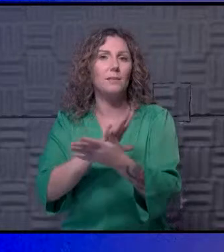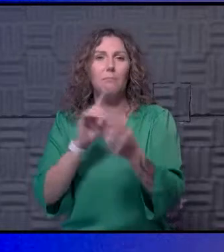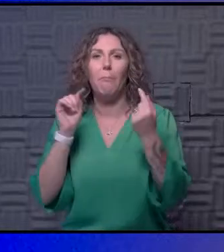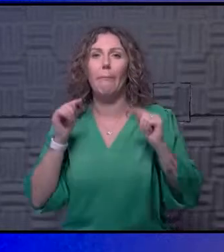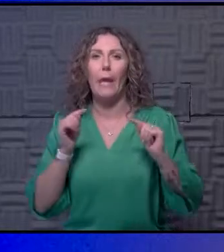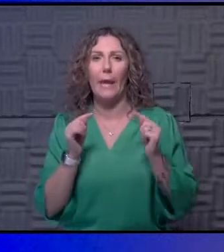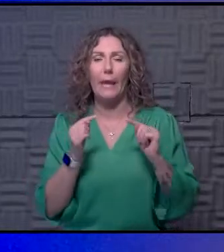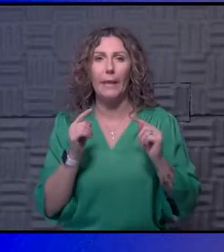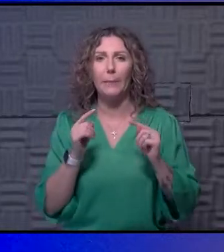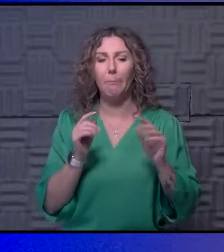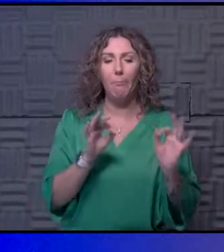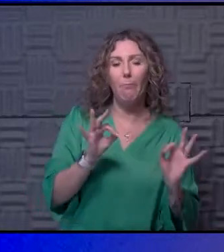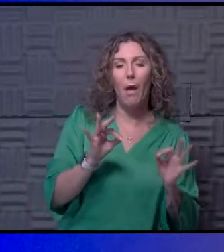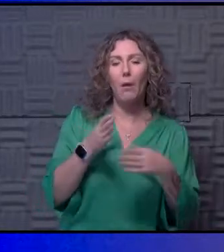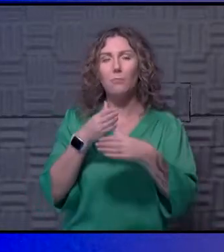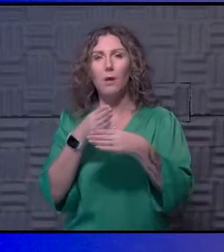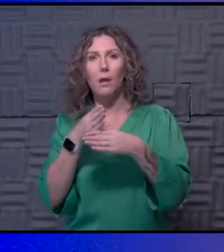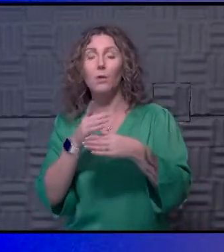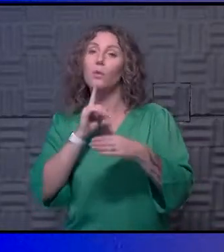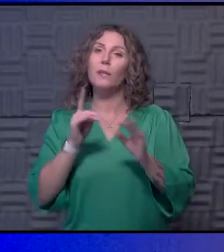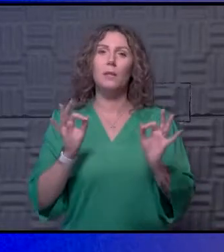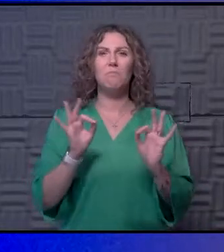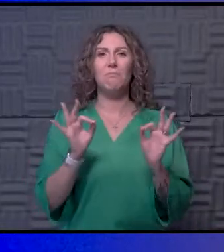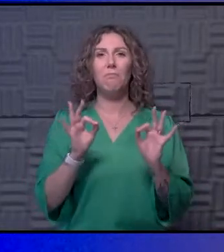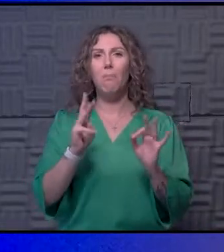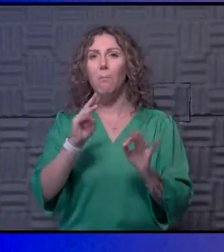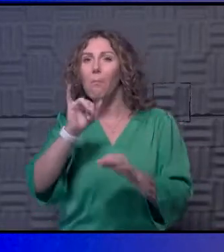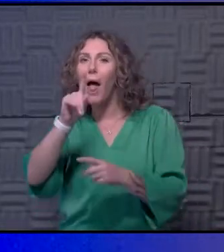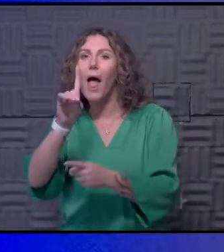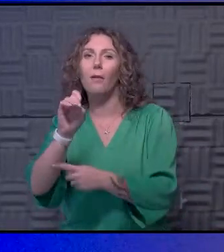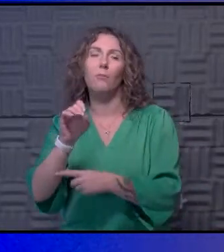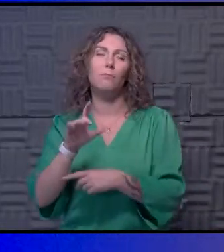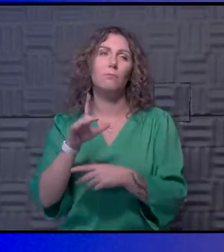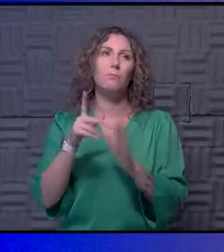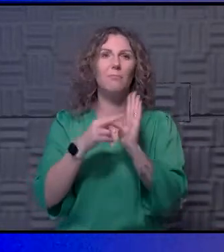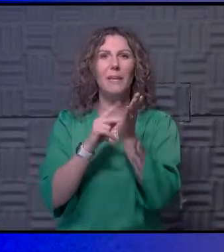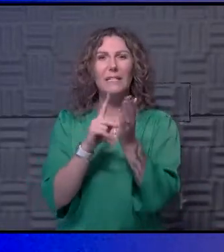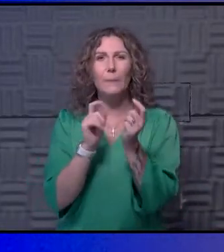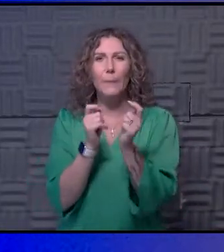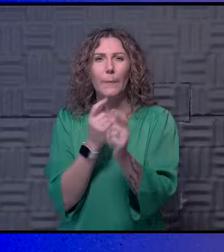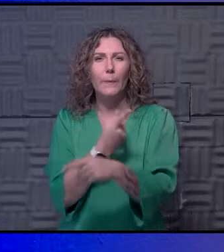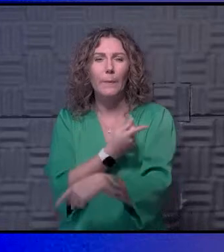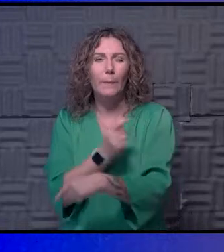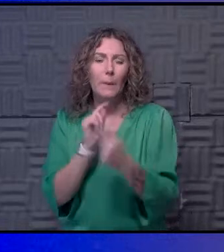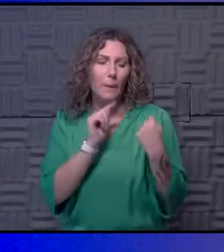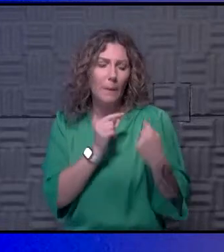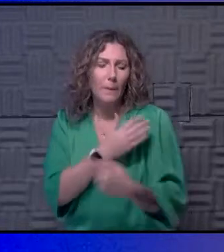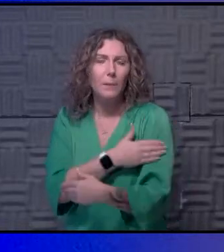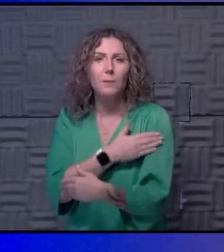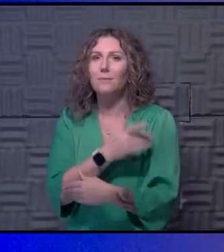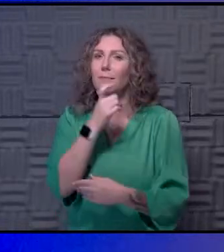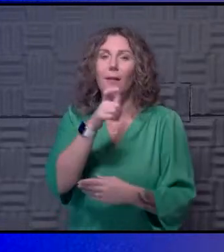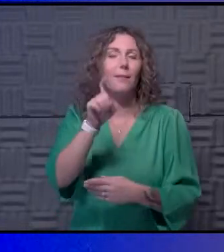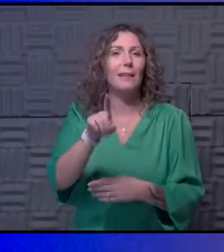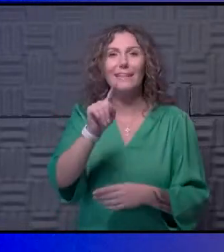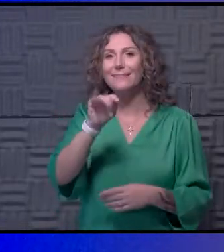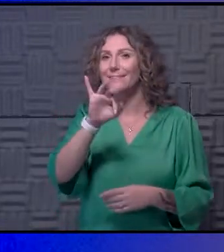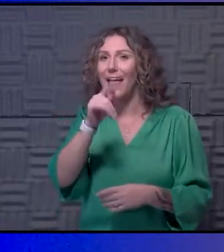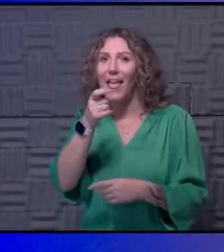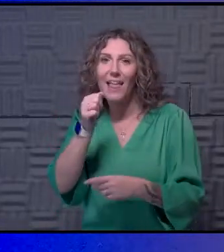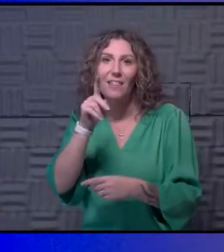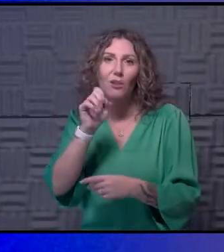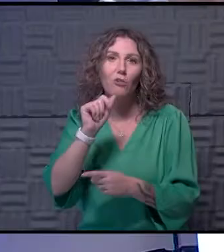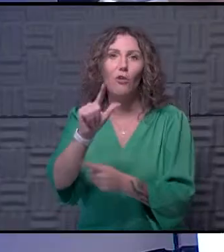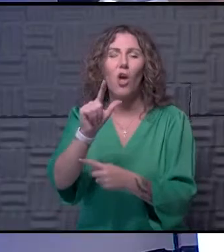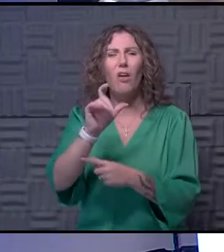they mild to moderate pain, really mild pain, meaning it just aches a little bit. You don't need any Tylenol or anything. It doesn't affect your Which